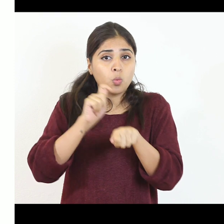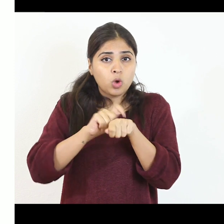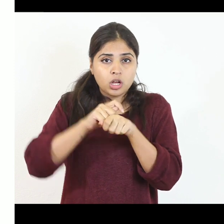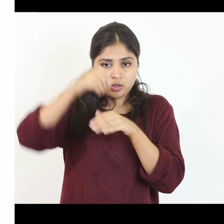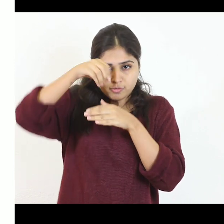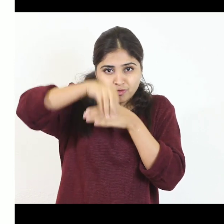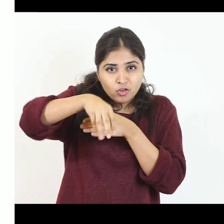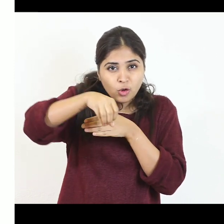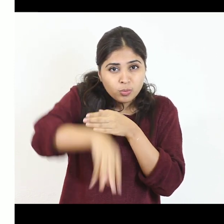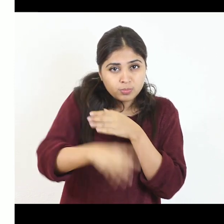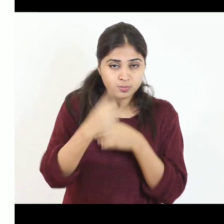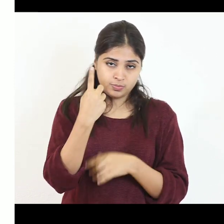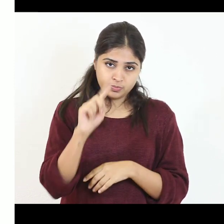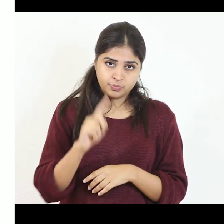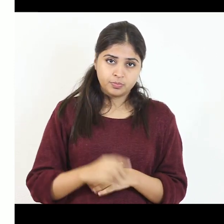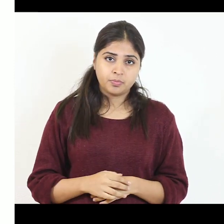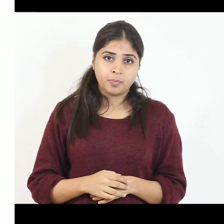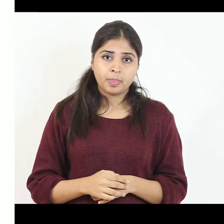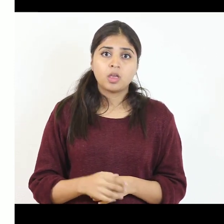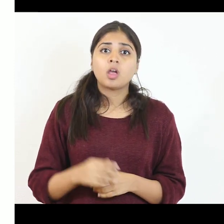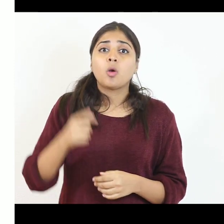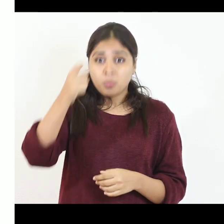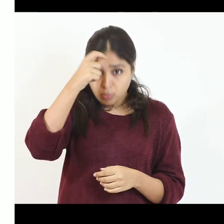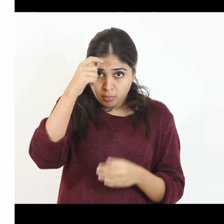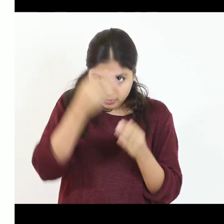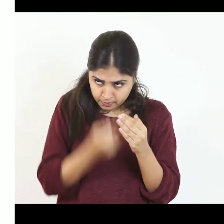escalate when necessary.